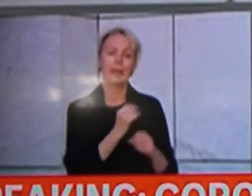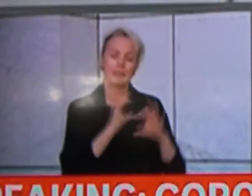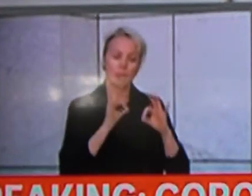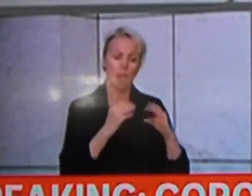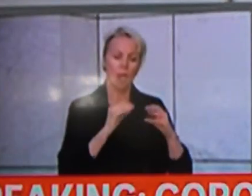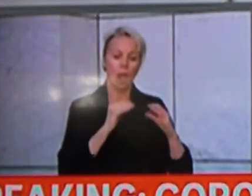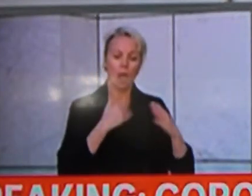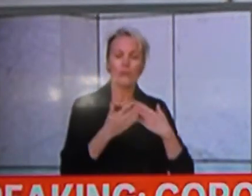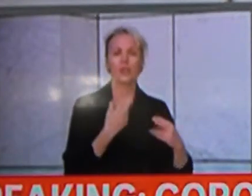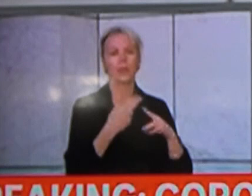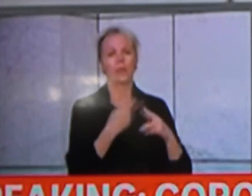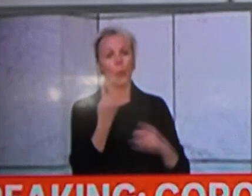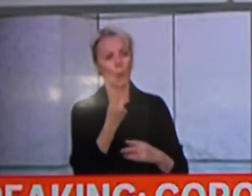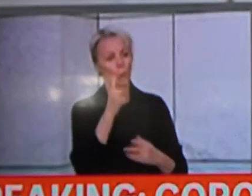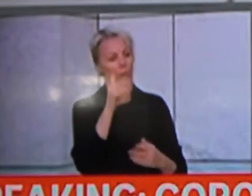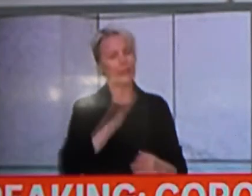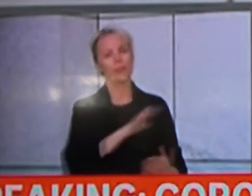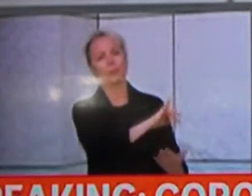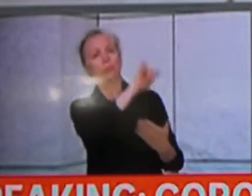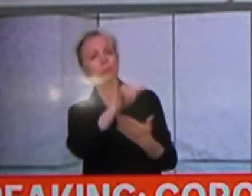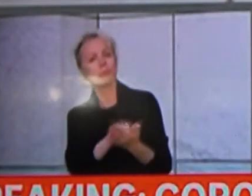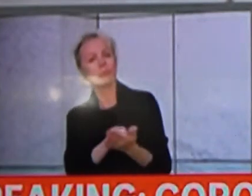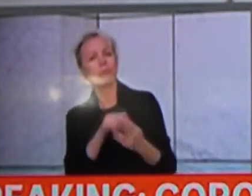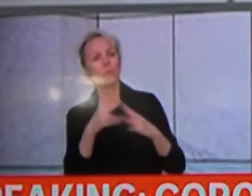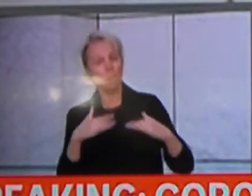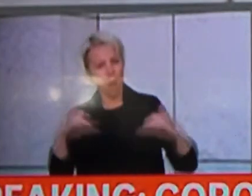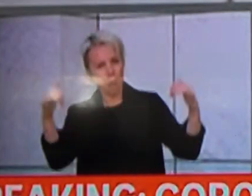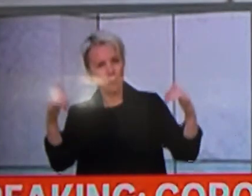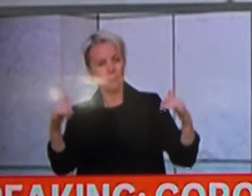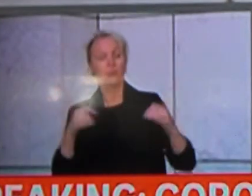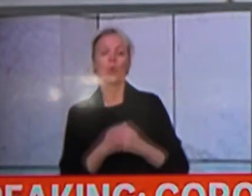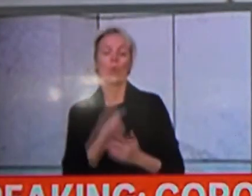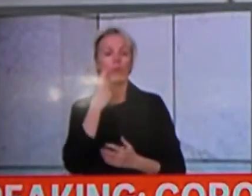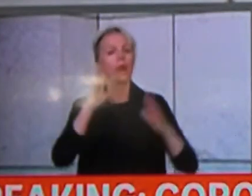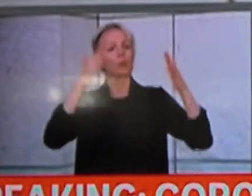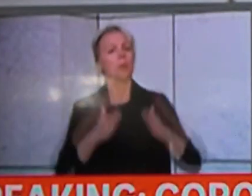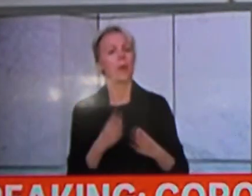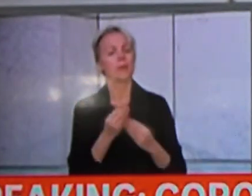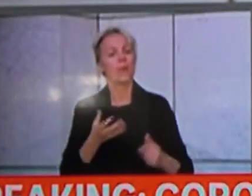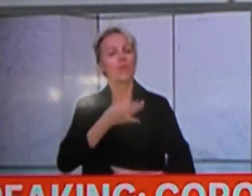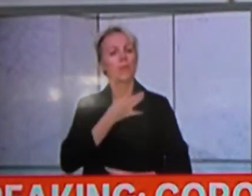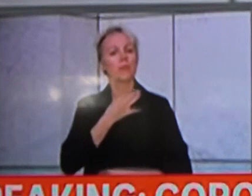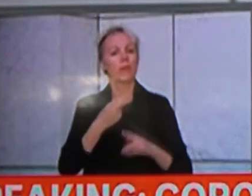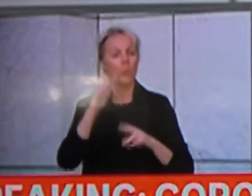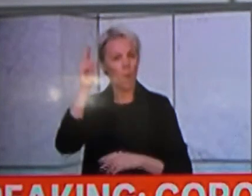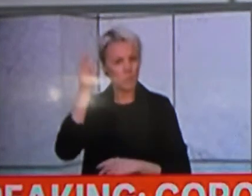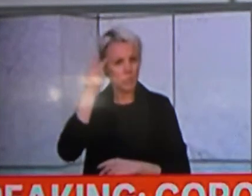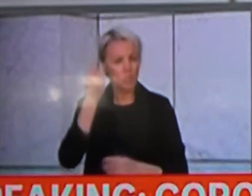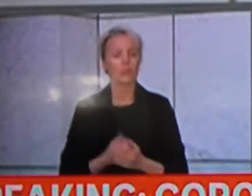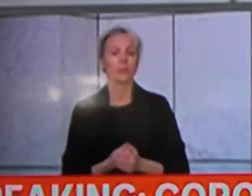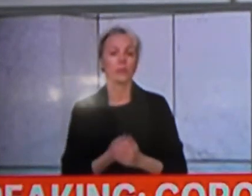flights for members to be able to get here. That also helps in minimise some of the risk. But I mean, each party